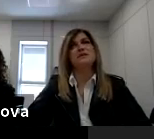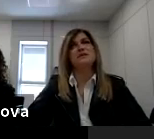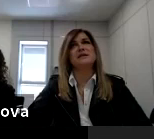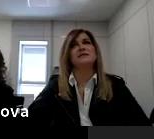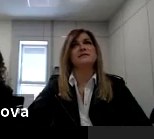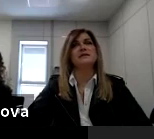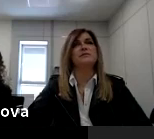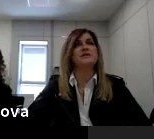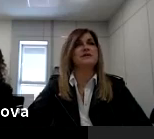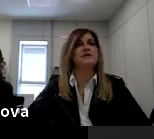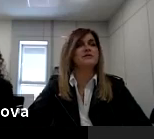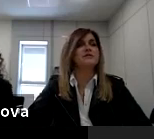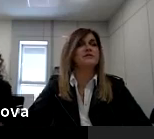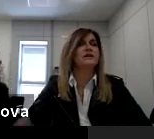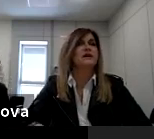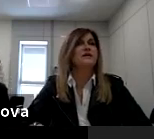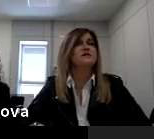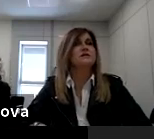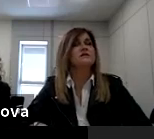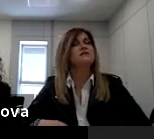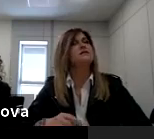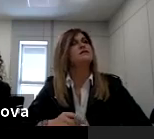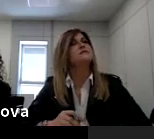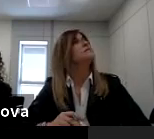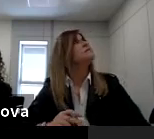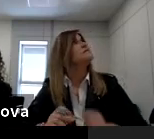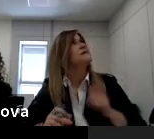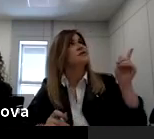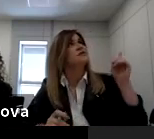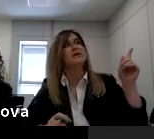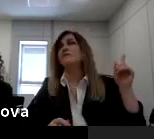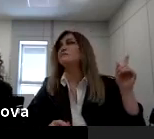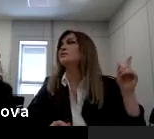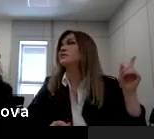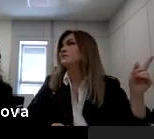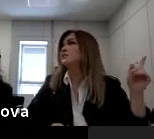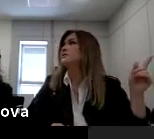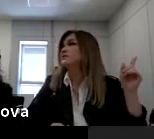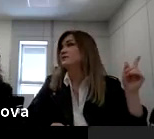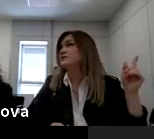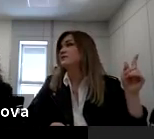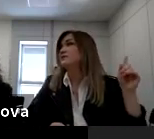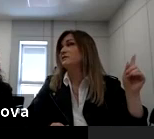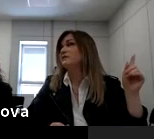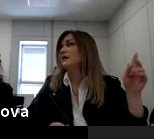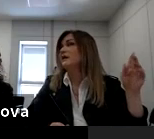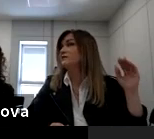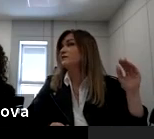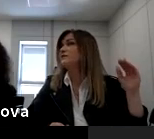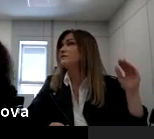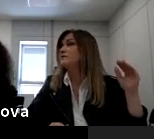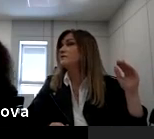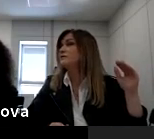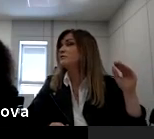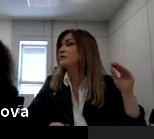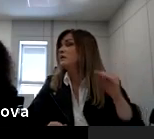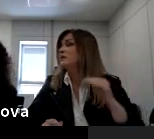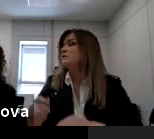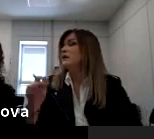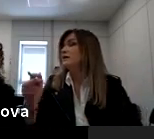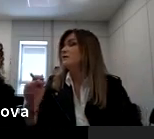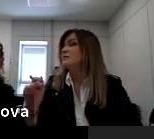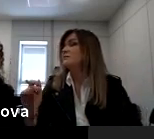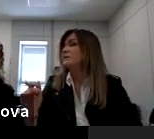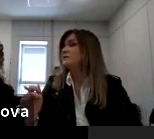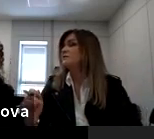more details later in the presentation. So actually we have more than 3 meters here. Definitely. I have 3 meters in my room,